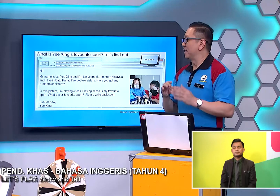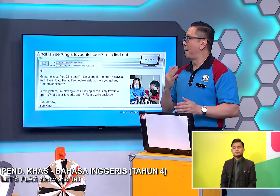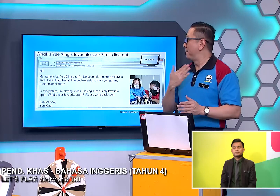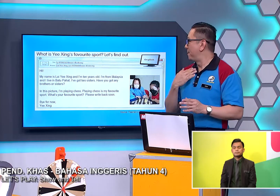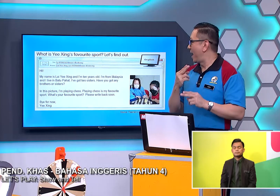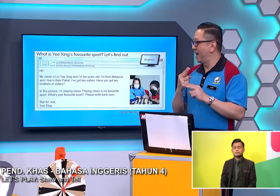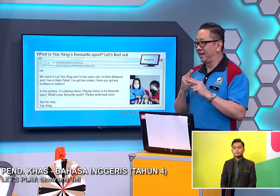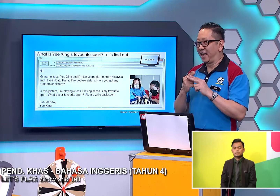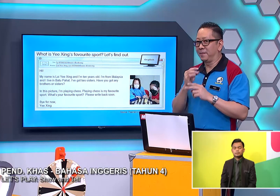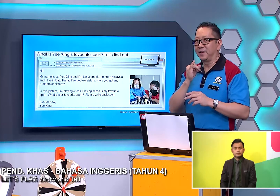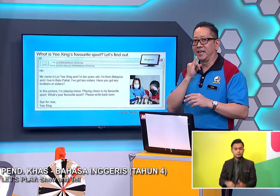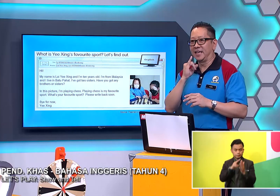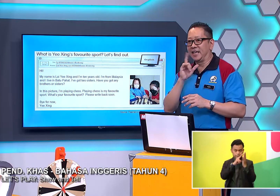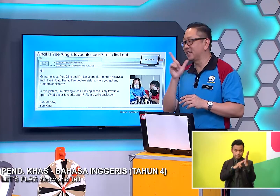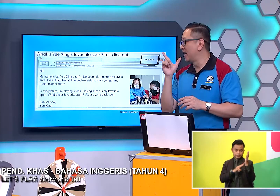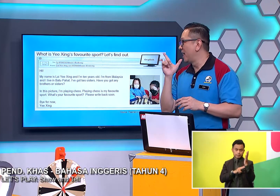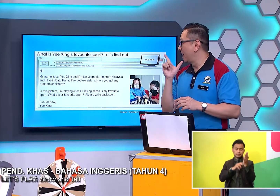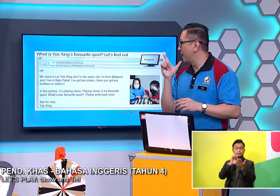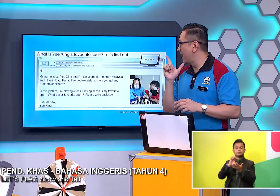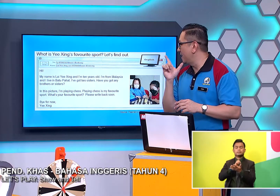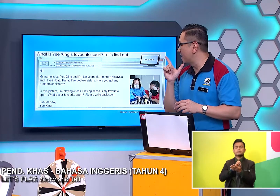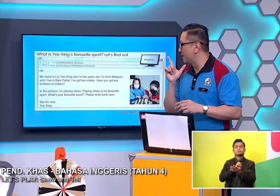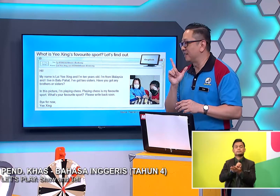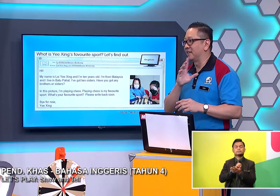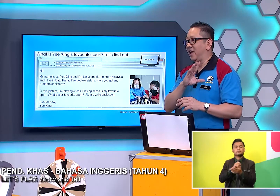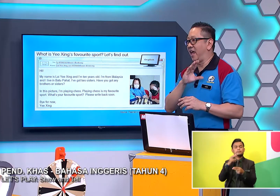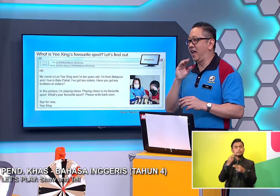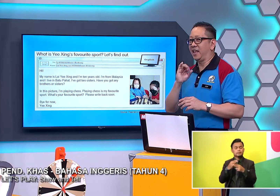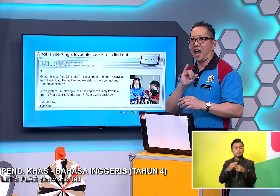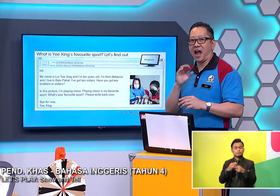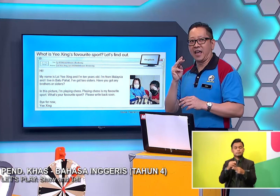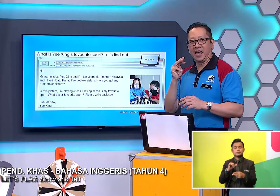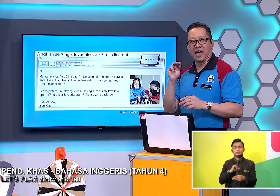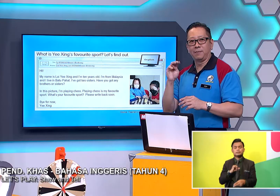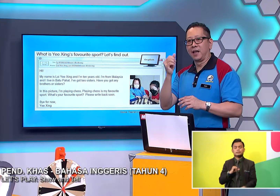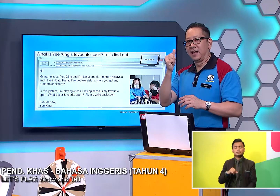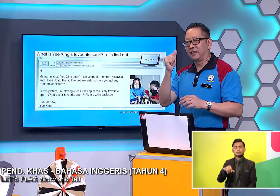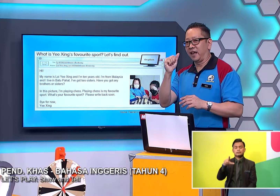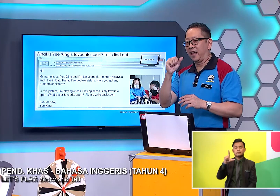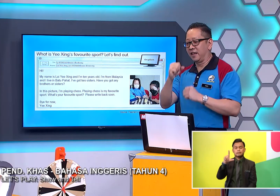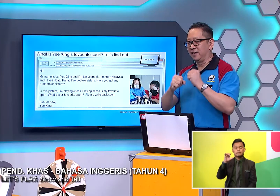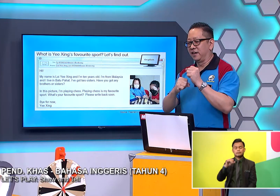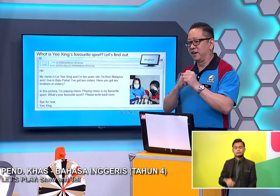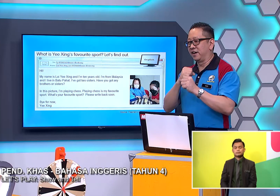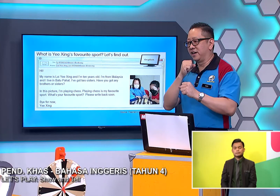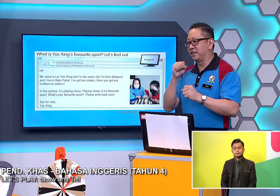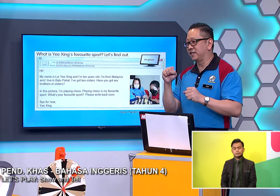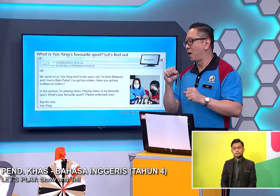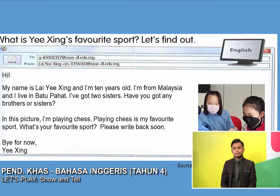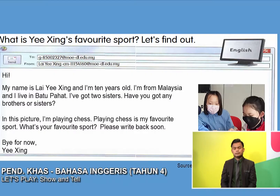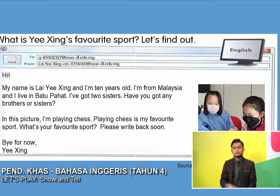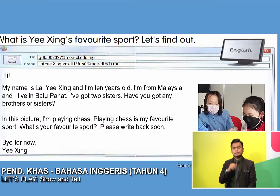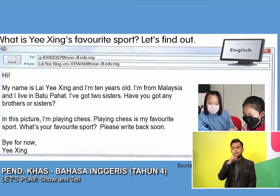Yixing. My name is Lai Yixing, and I am 10